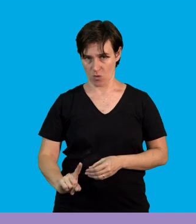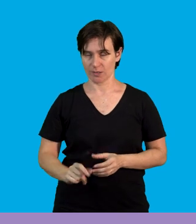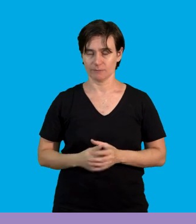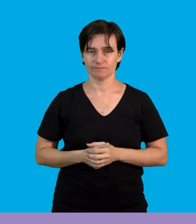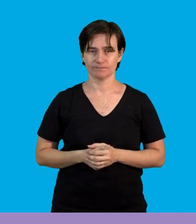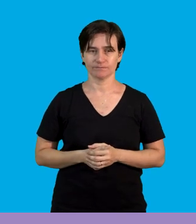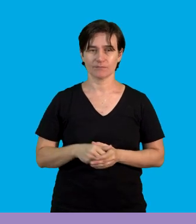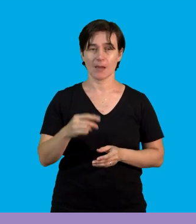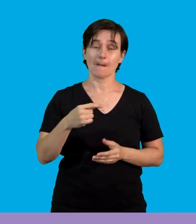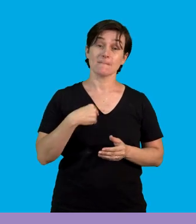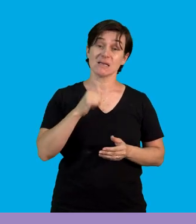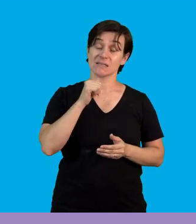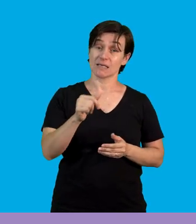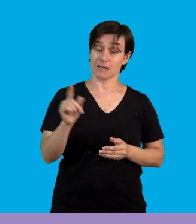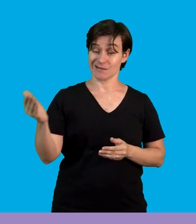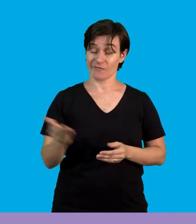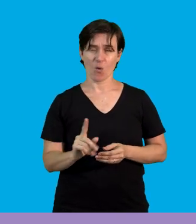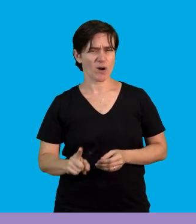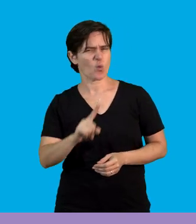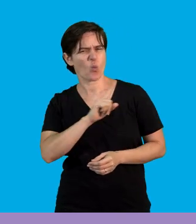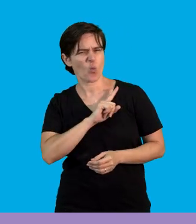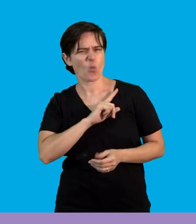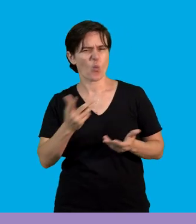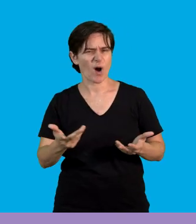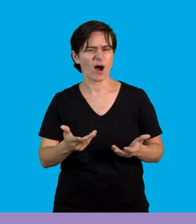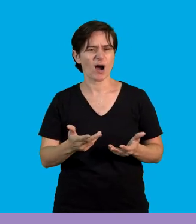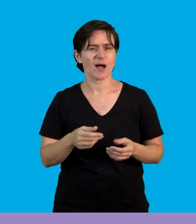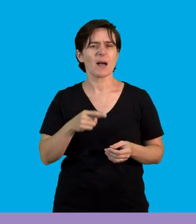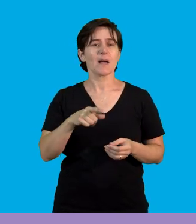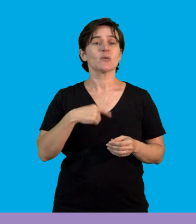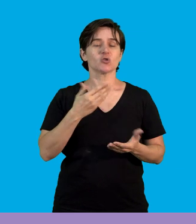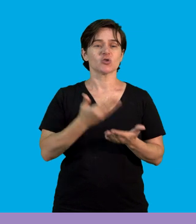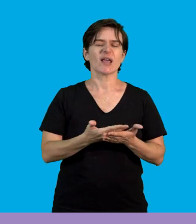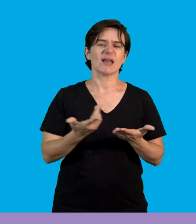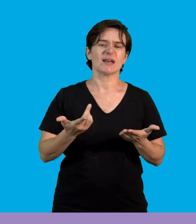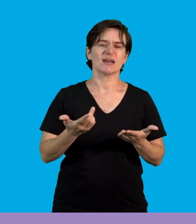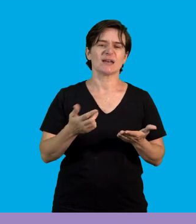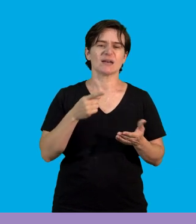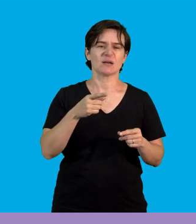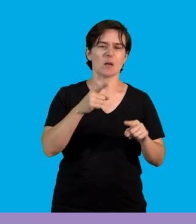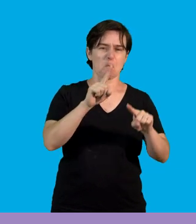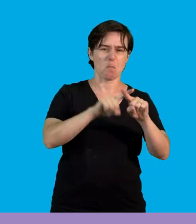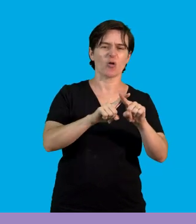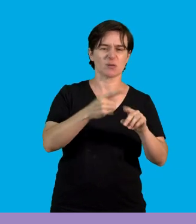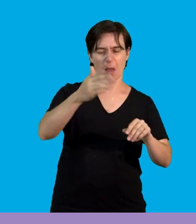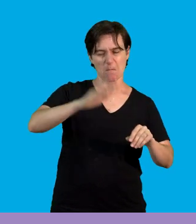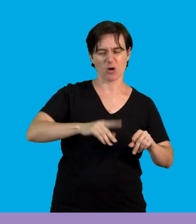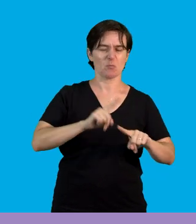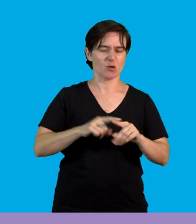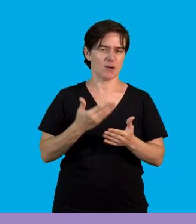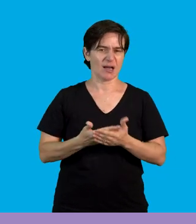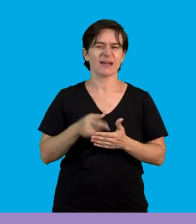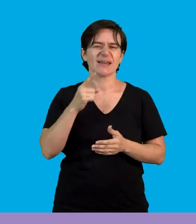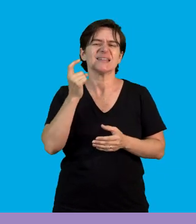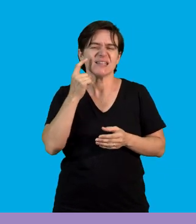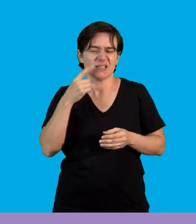divided by 1. I said divide by 1 because you are able to multiply the numerators together and the